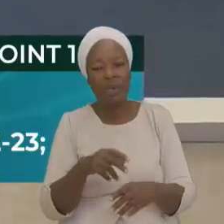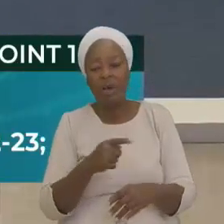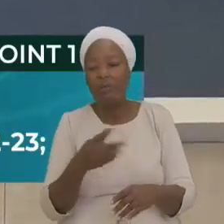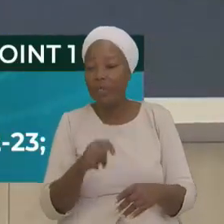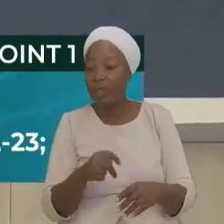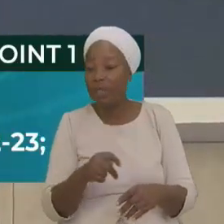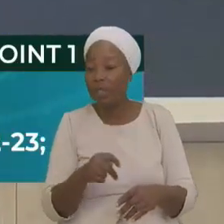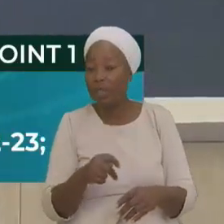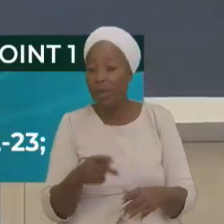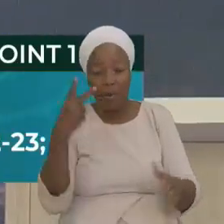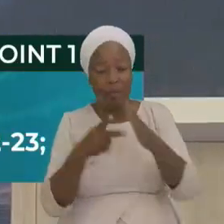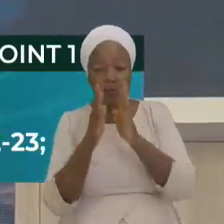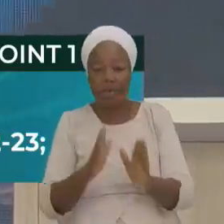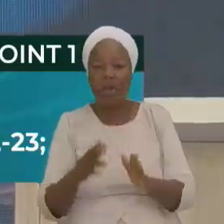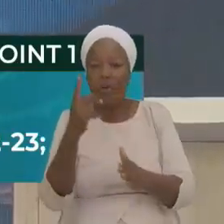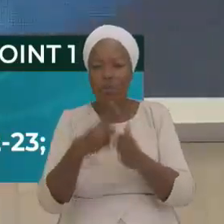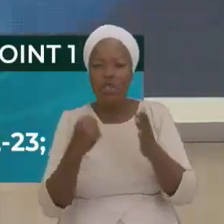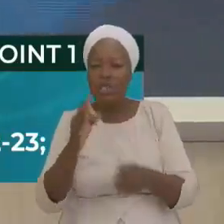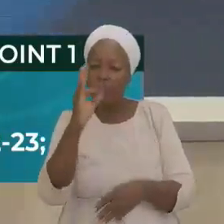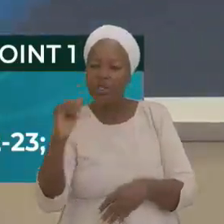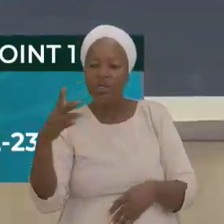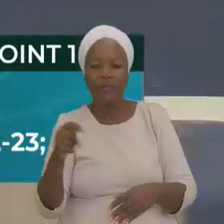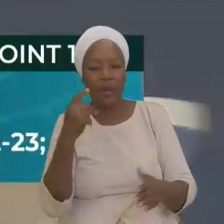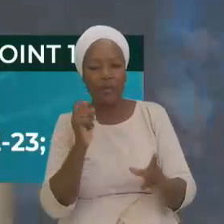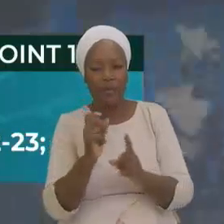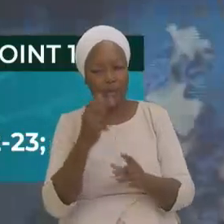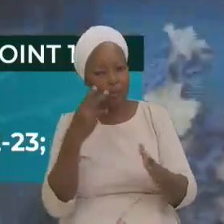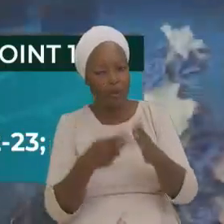What's the ministration of the prophet?